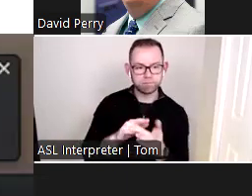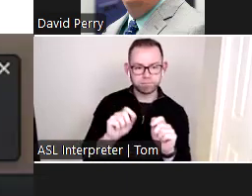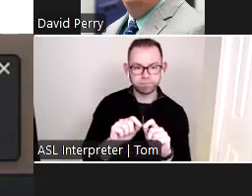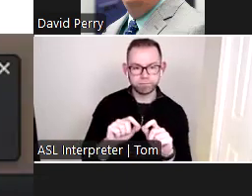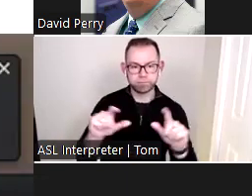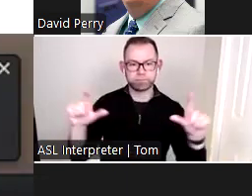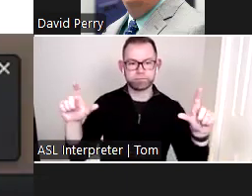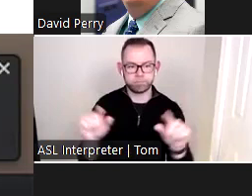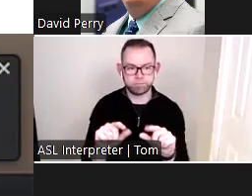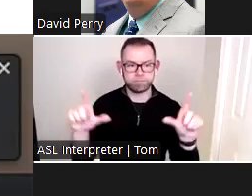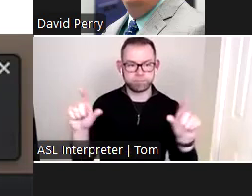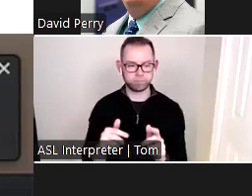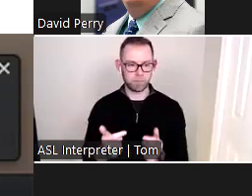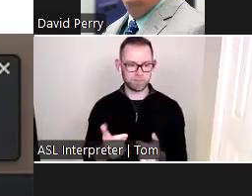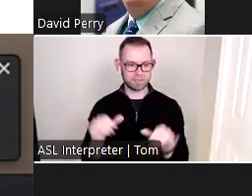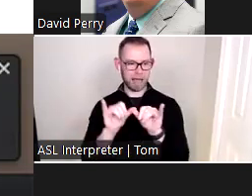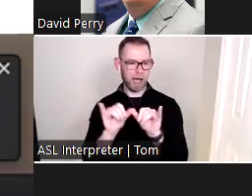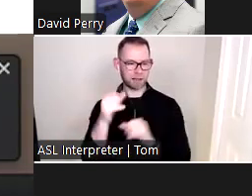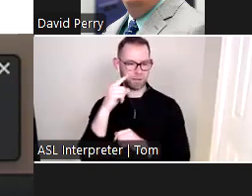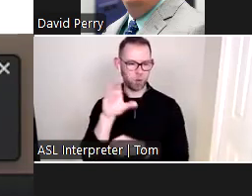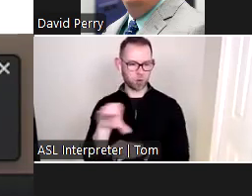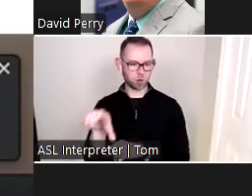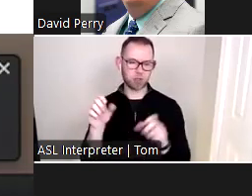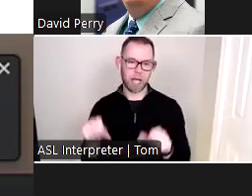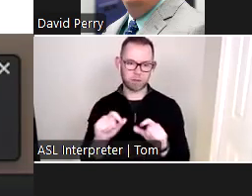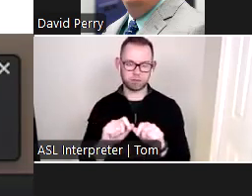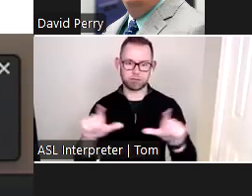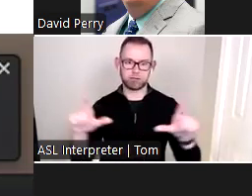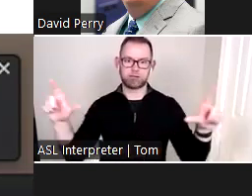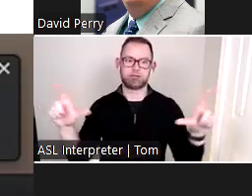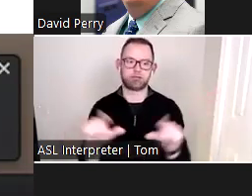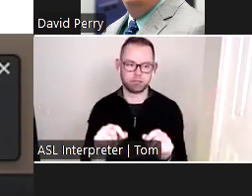the slider to adjust the caption size.